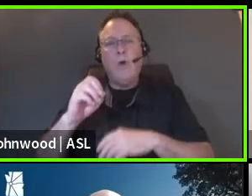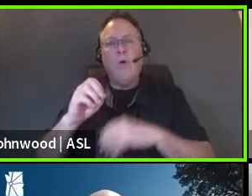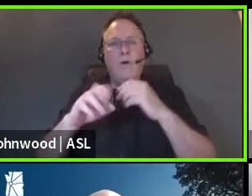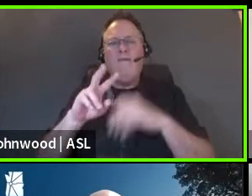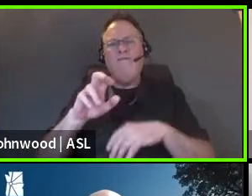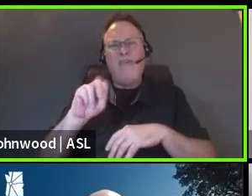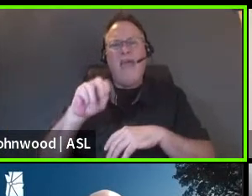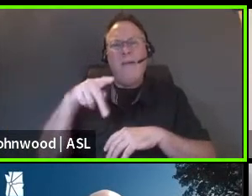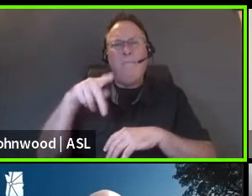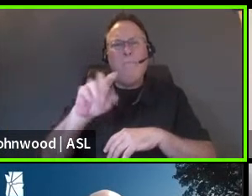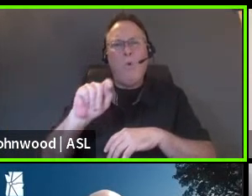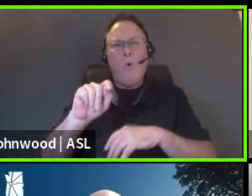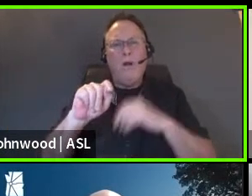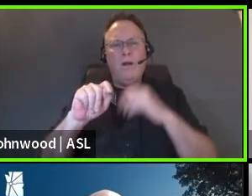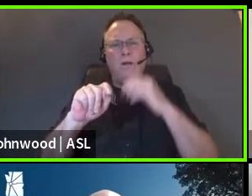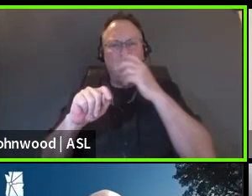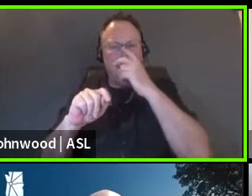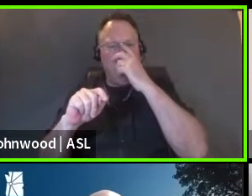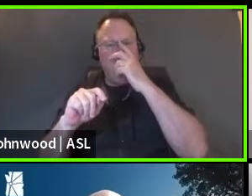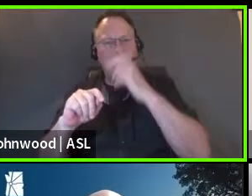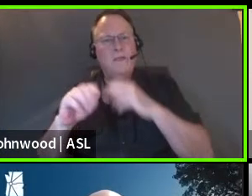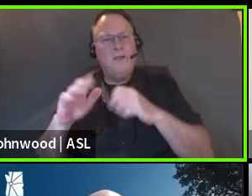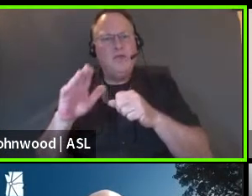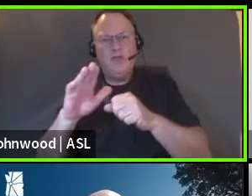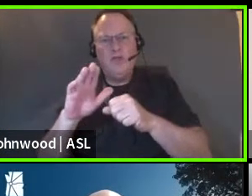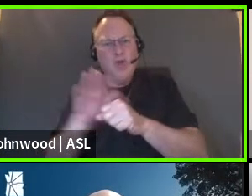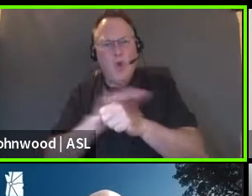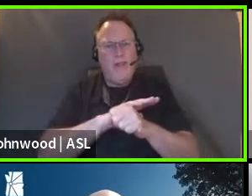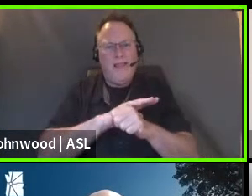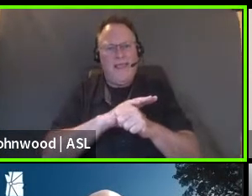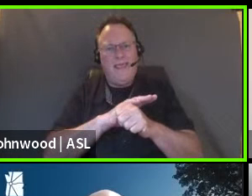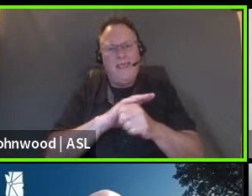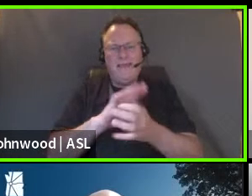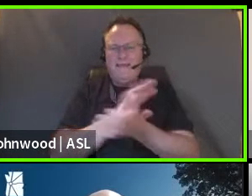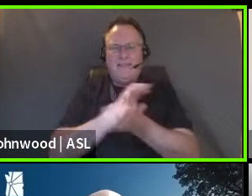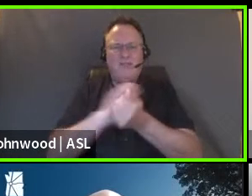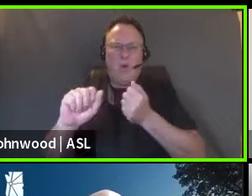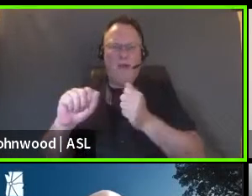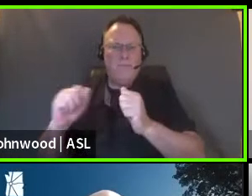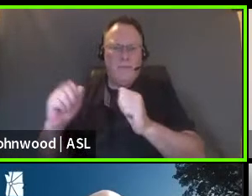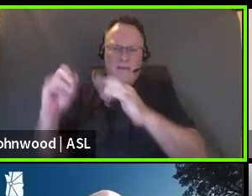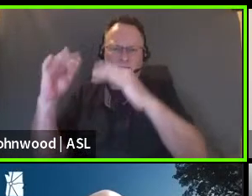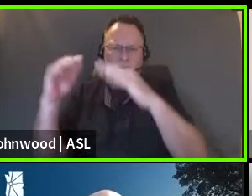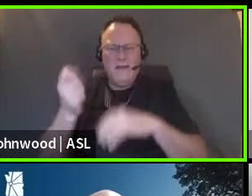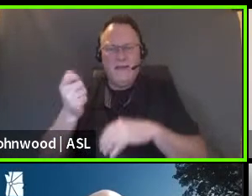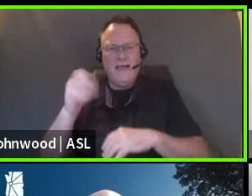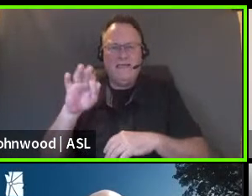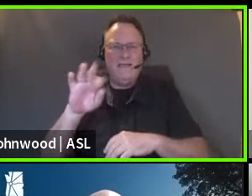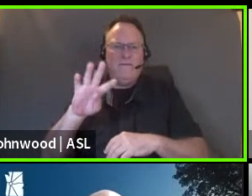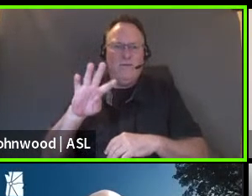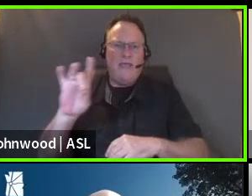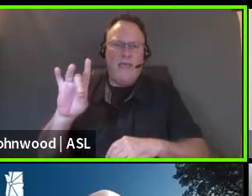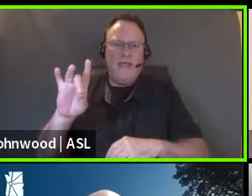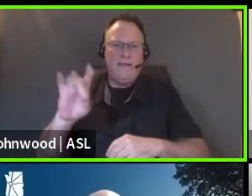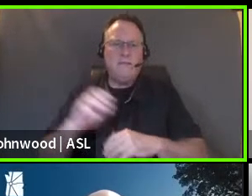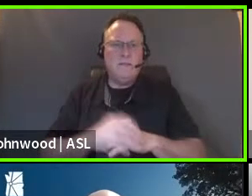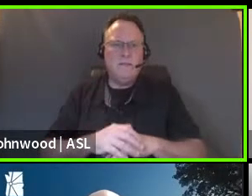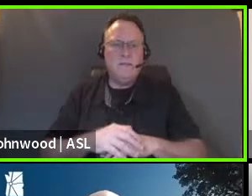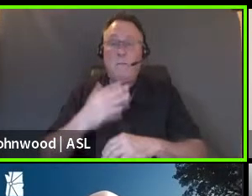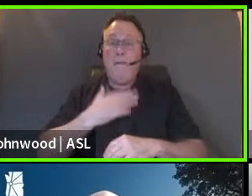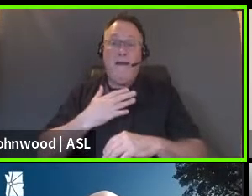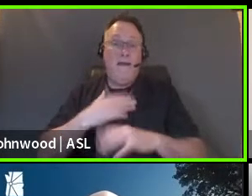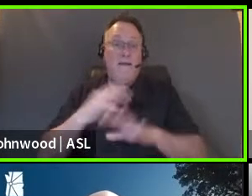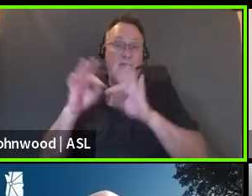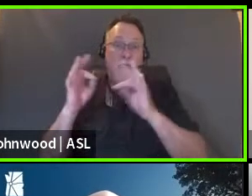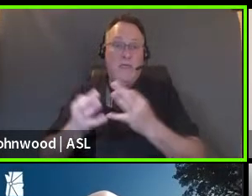was totally destroyed by the flood in 1948. And for my family, it